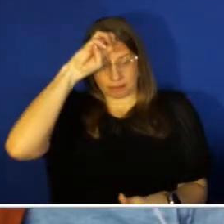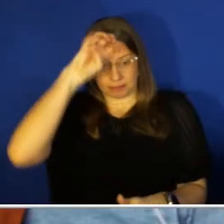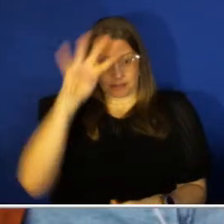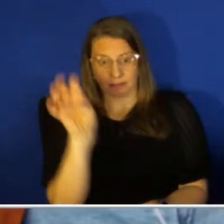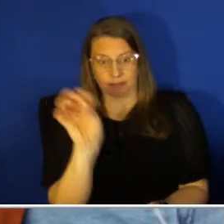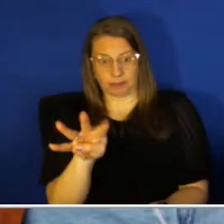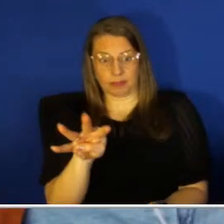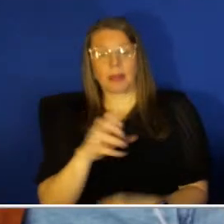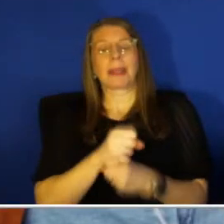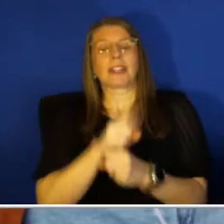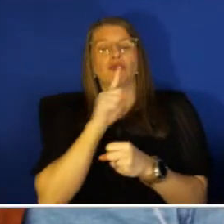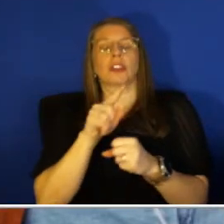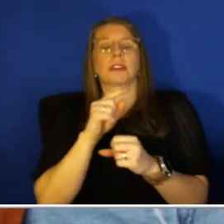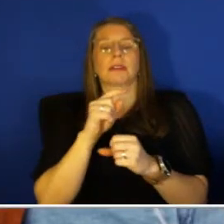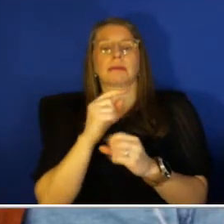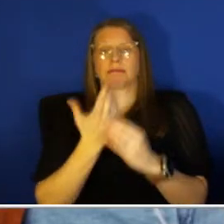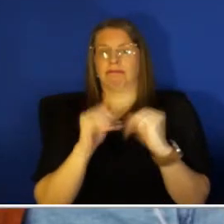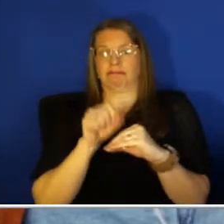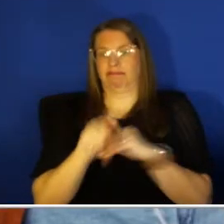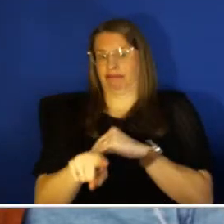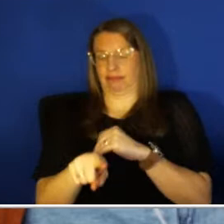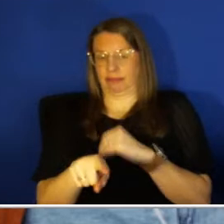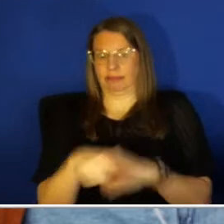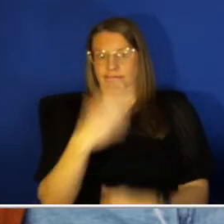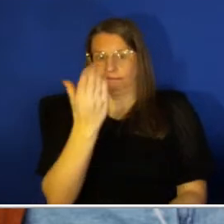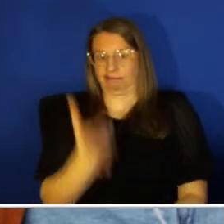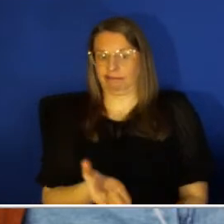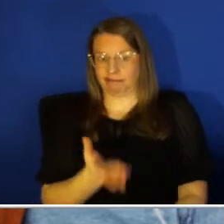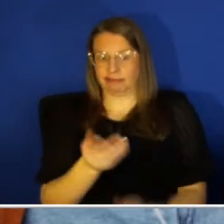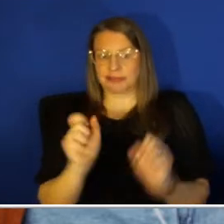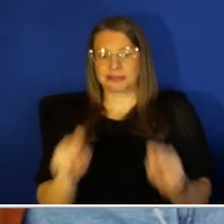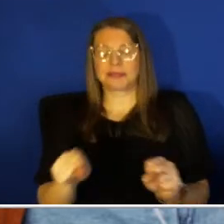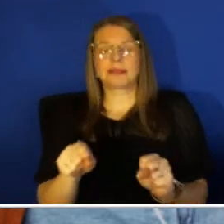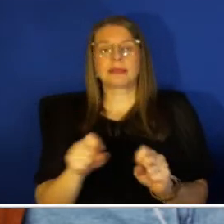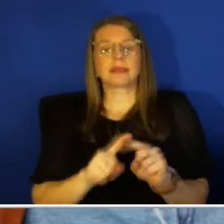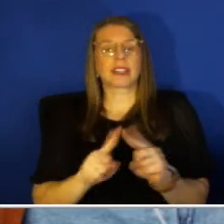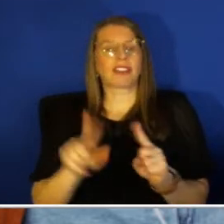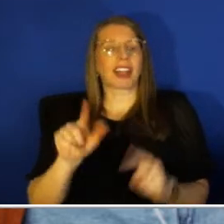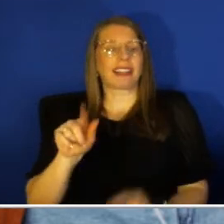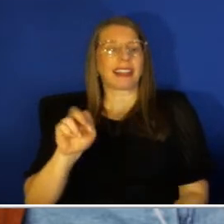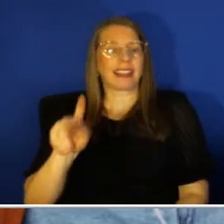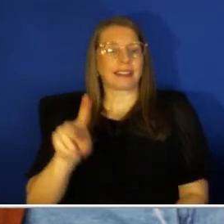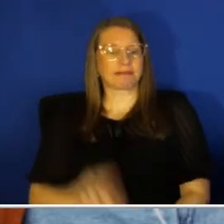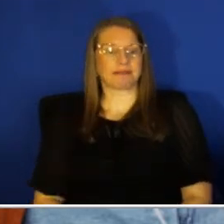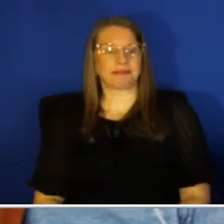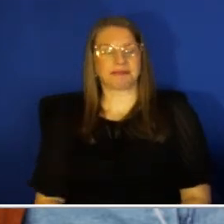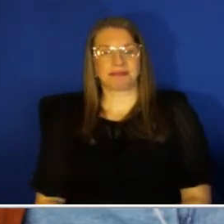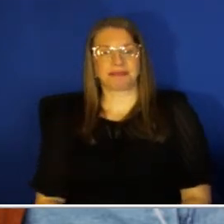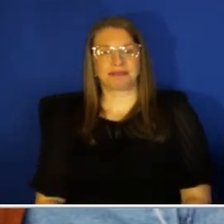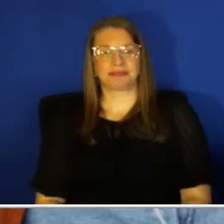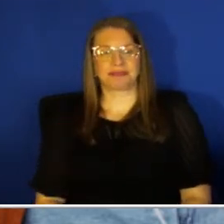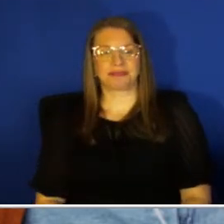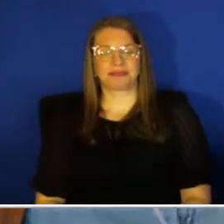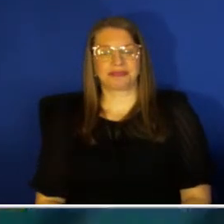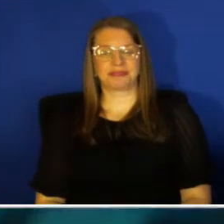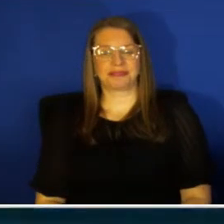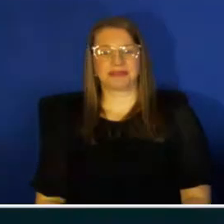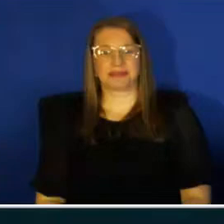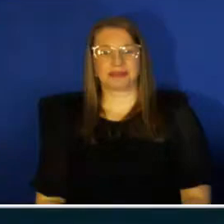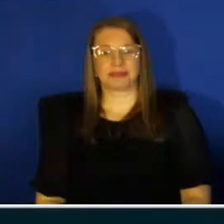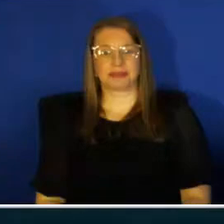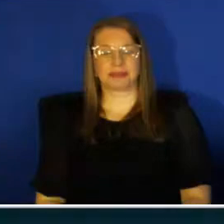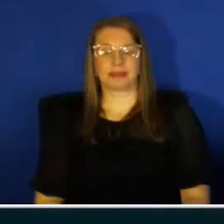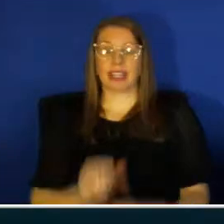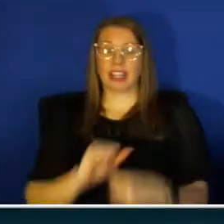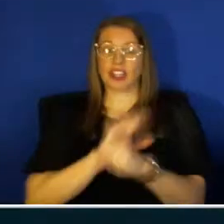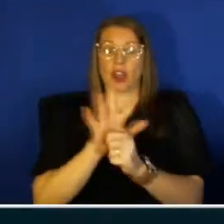sure you send them to us on YouTube, Facebook, and the Medical News Network. You can find links to all of those right there on your screen. But let's get a check of our COVID